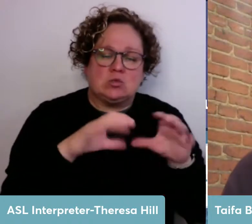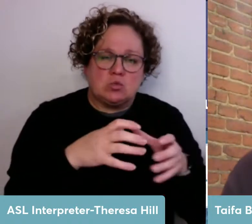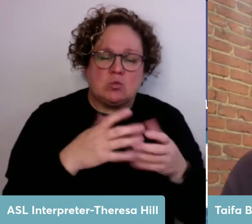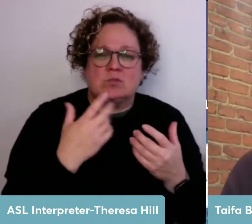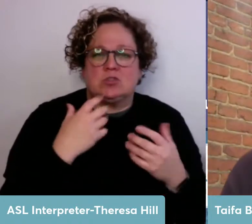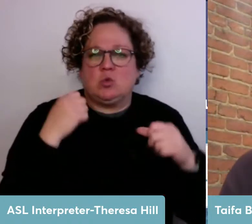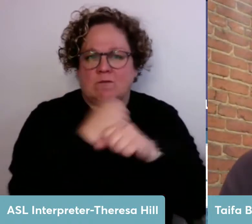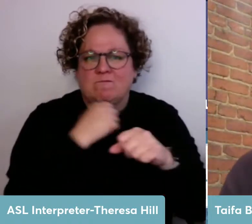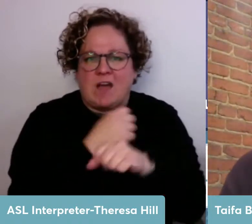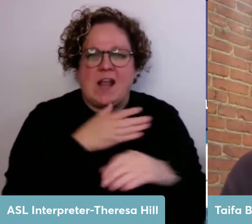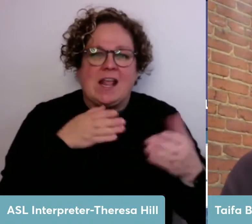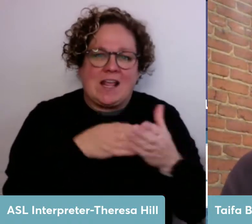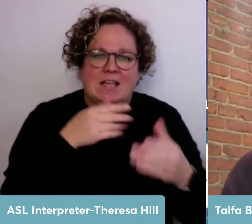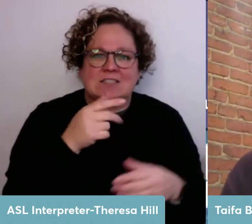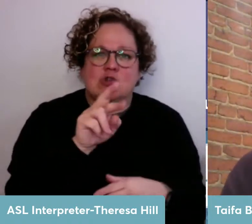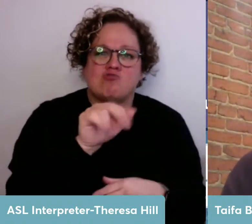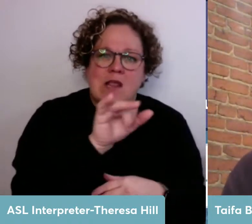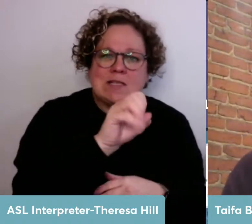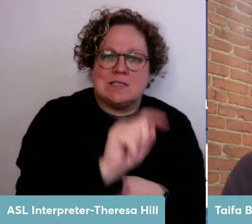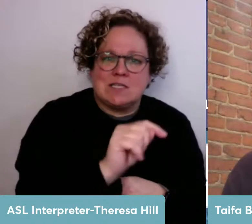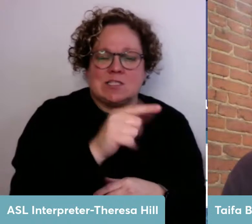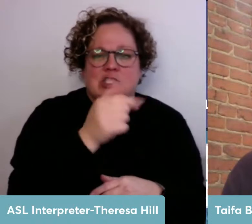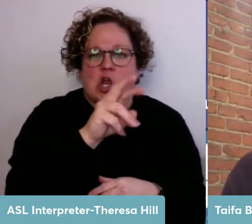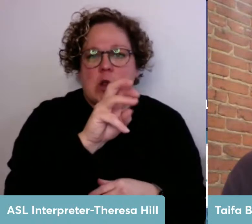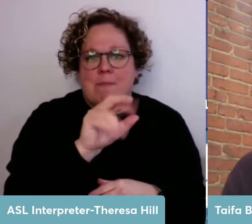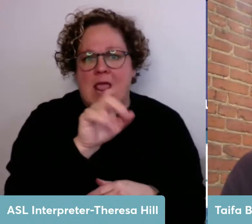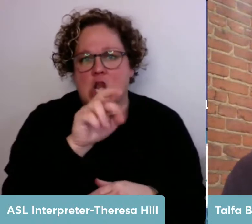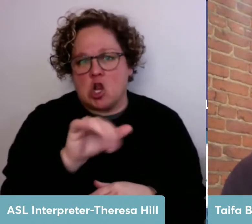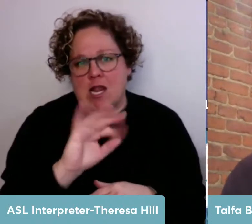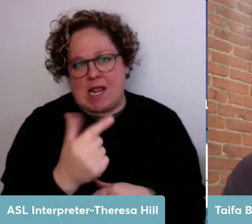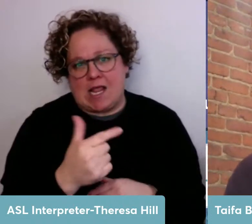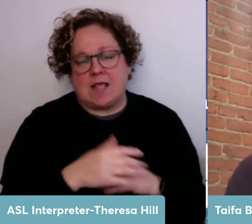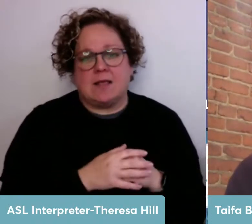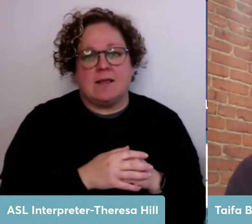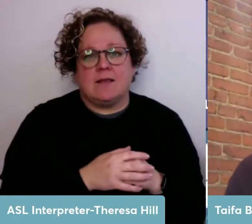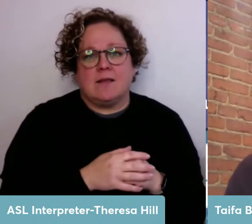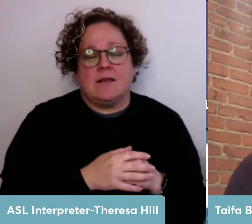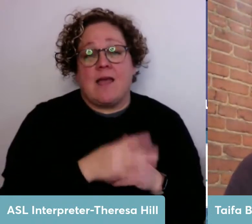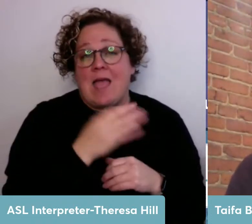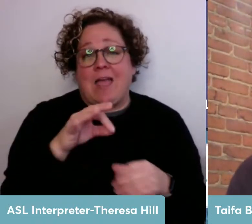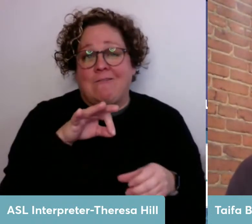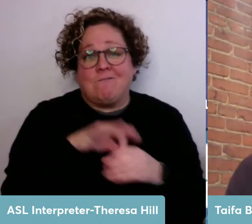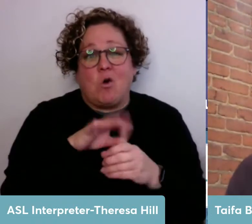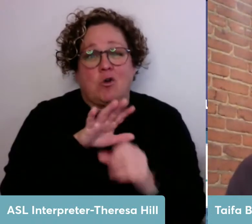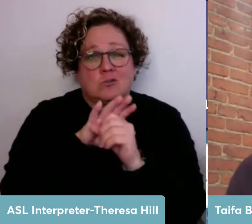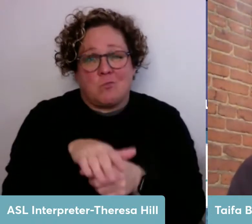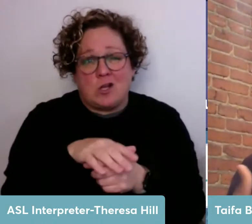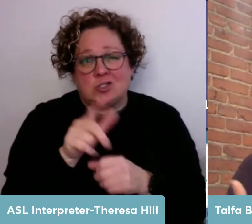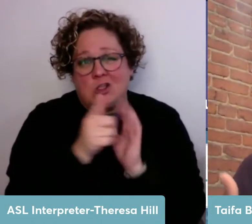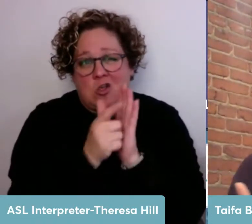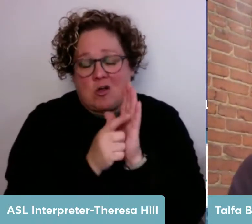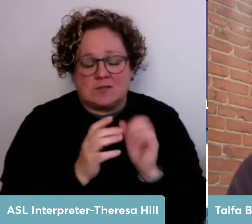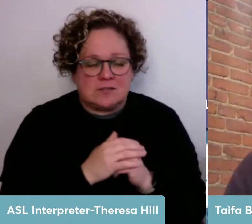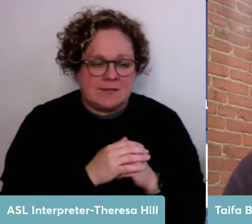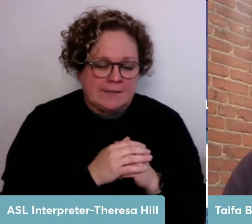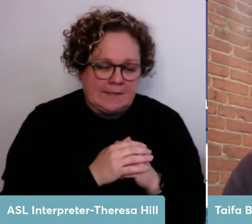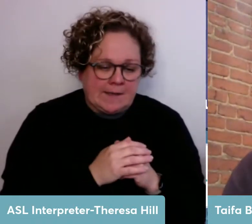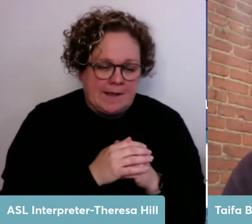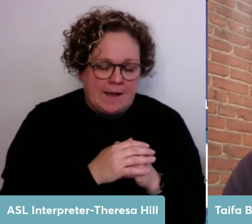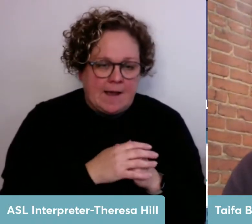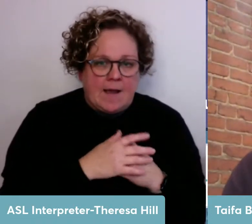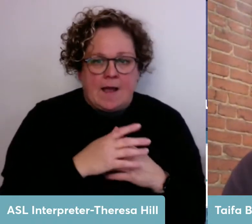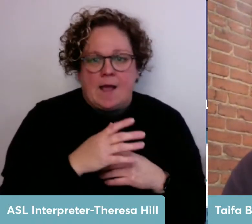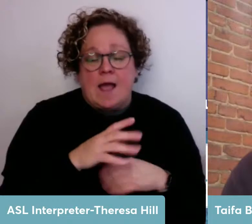racist gerrymandering and voter ID laws. But it's the future that I'm most interested in particular as the